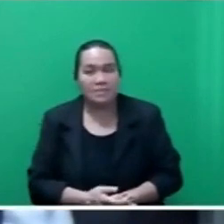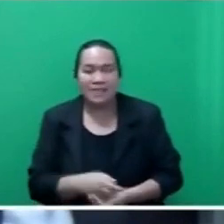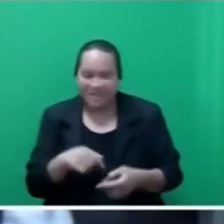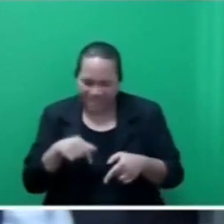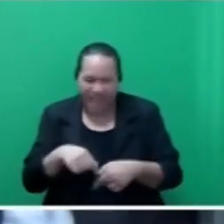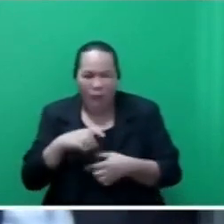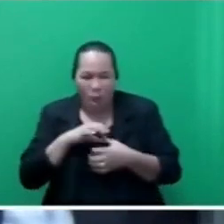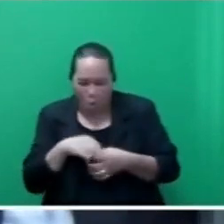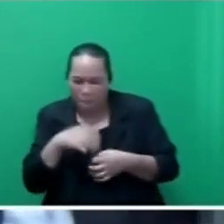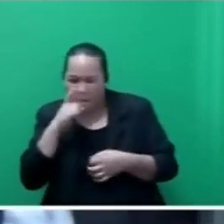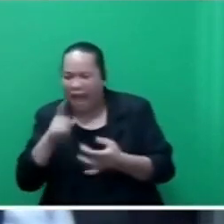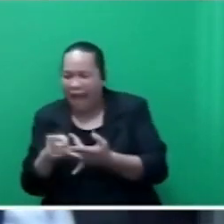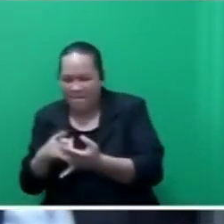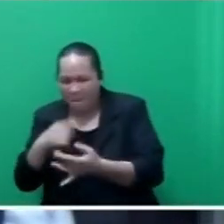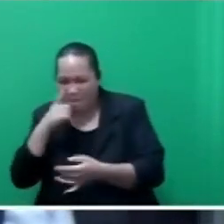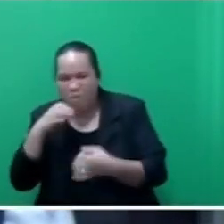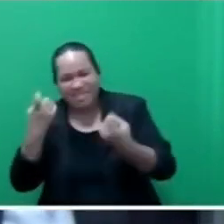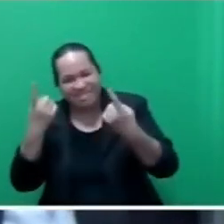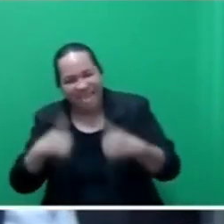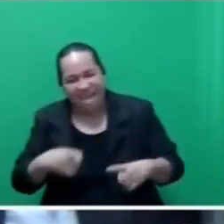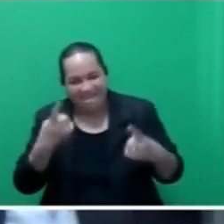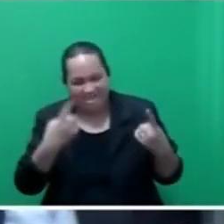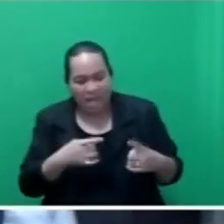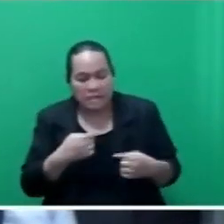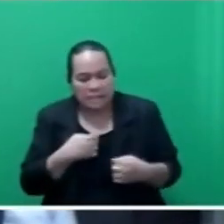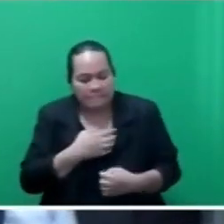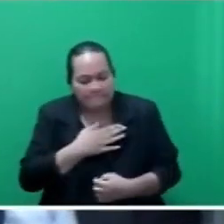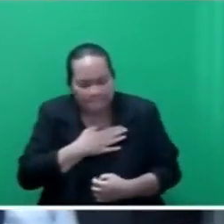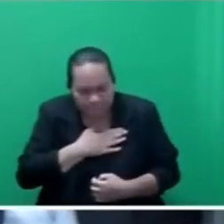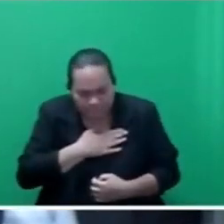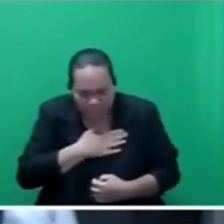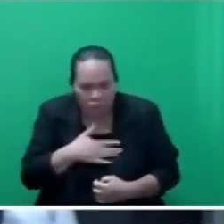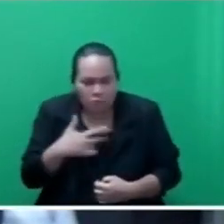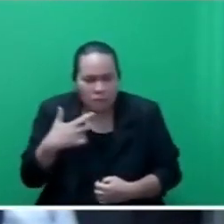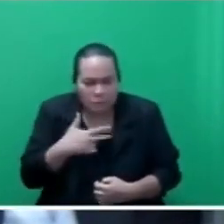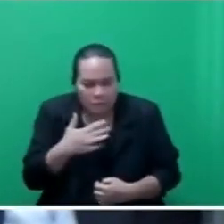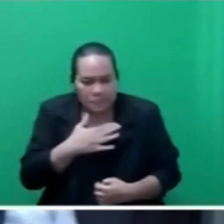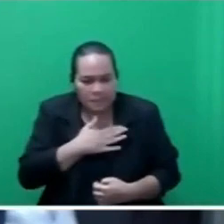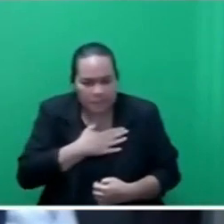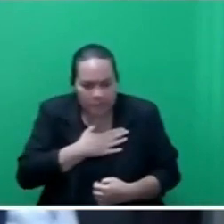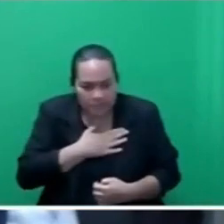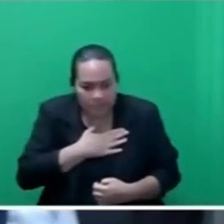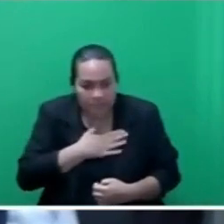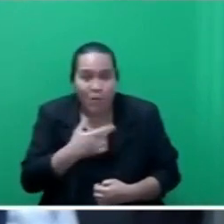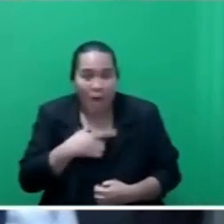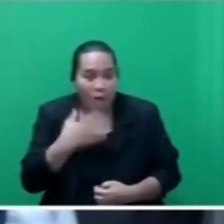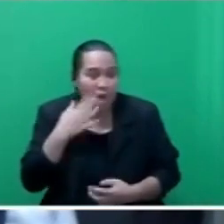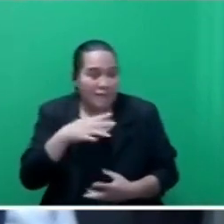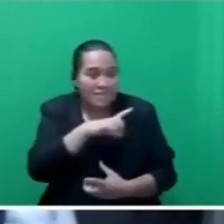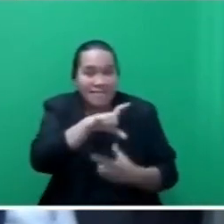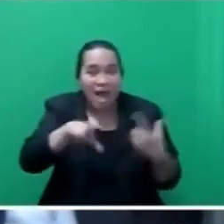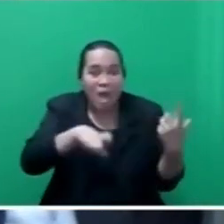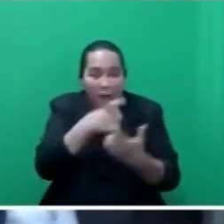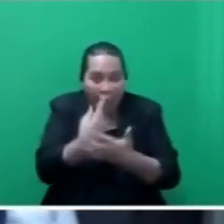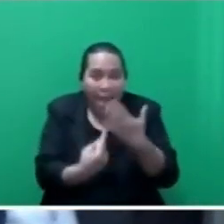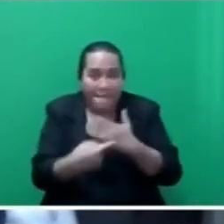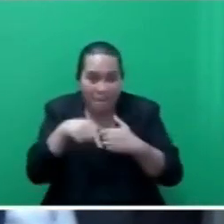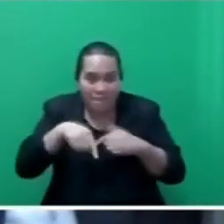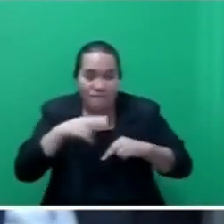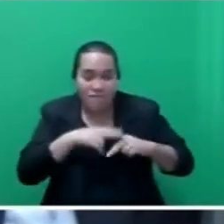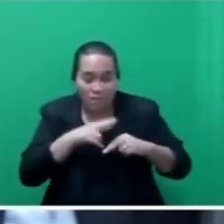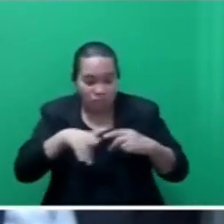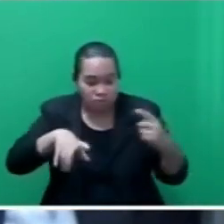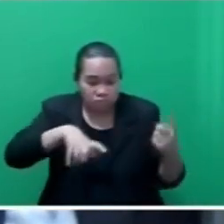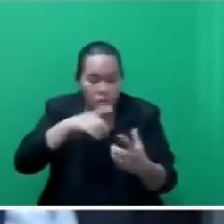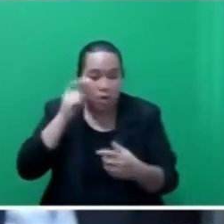died. And it was very close to my heart. And that's why when the cyclones went through Fiji, and we did